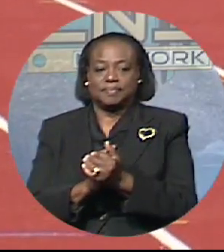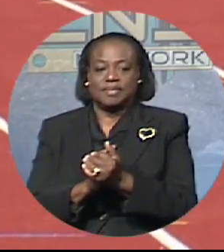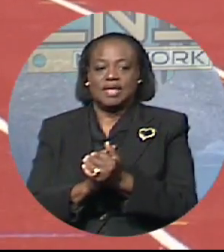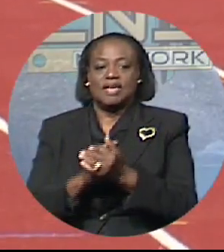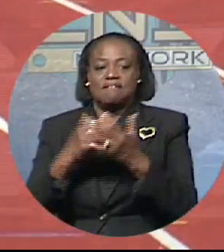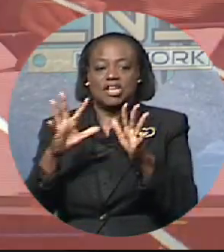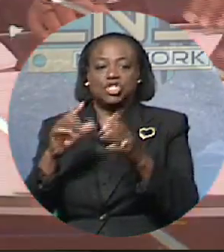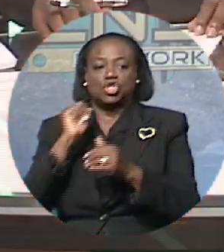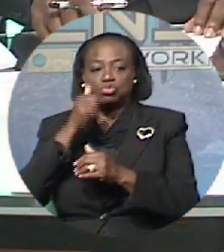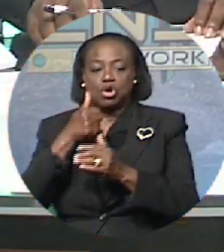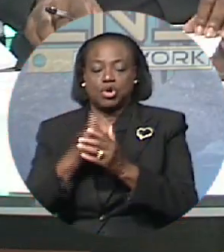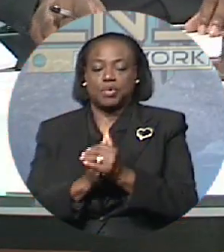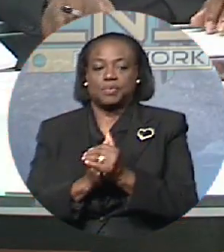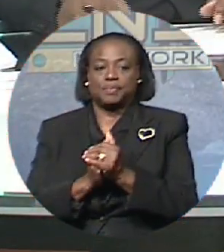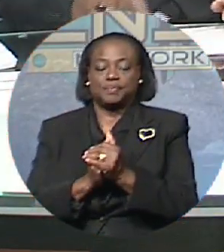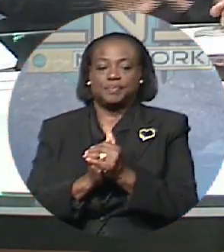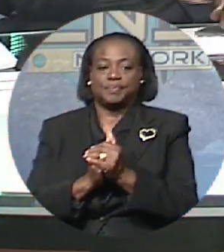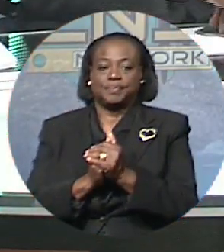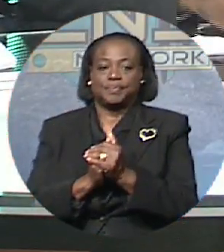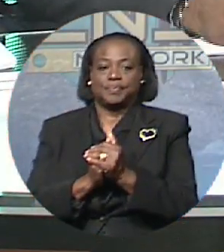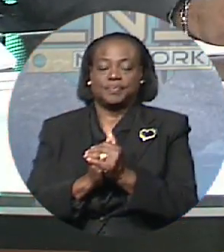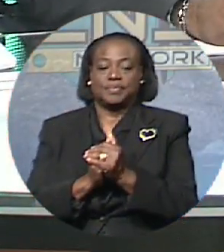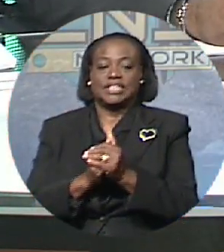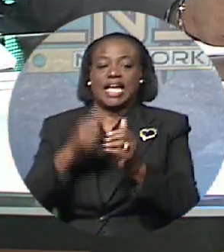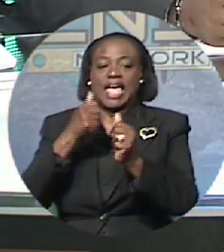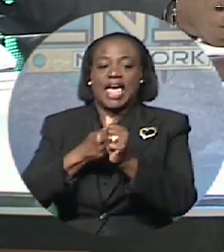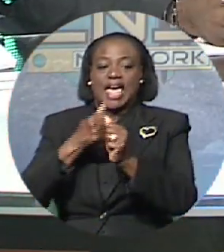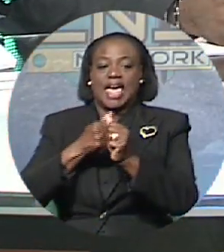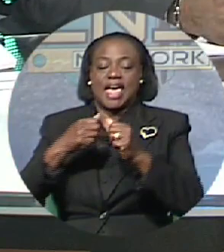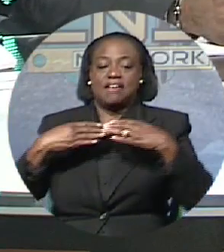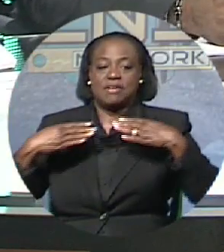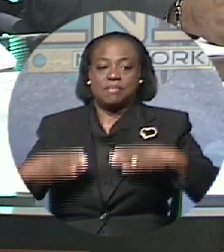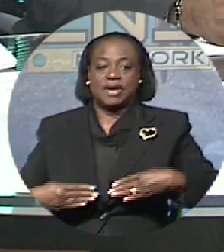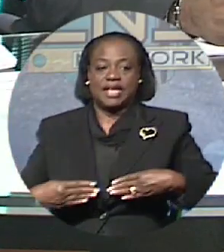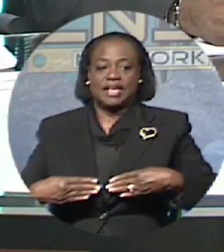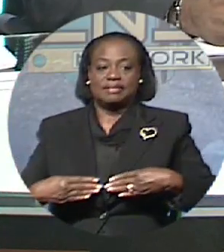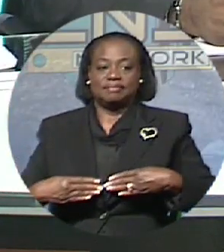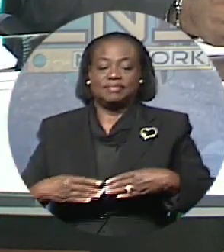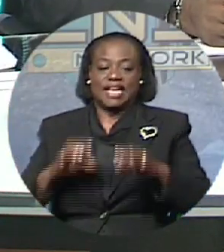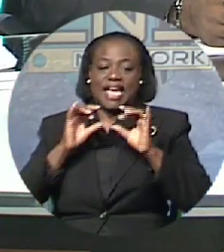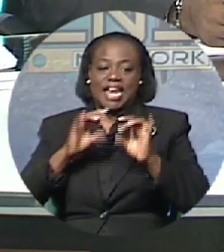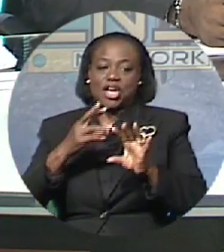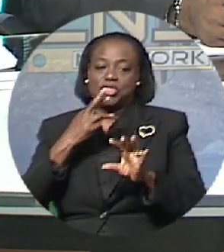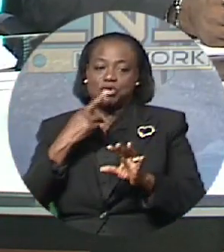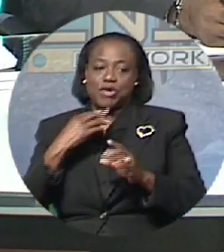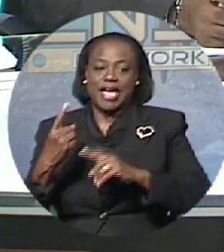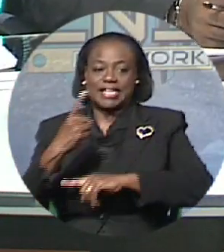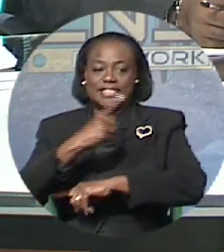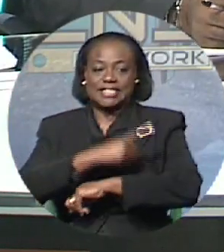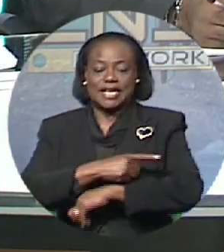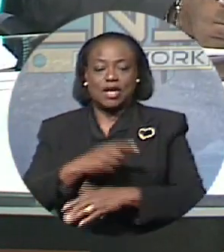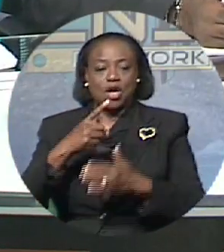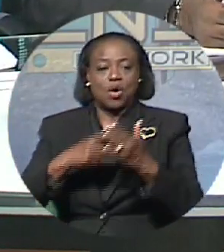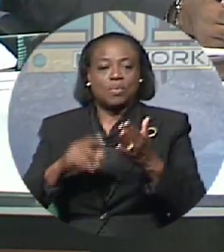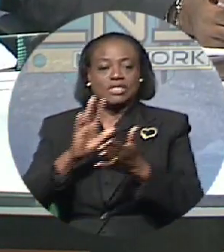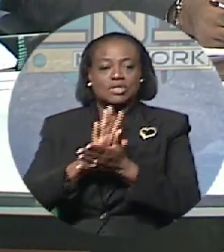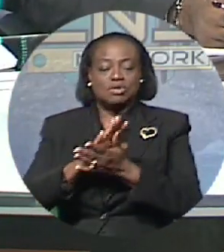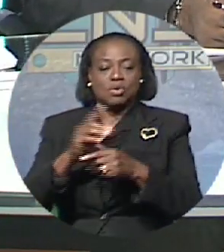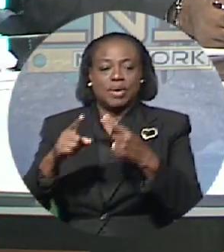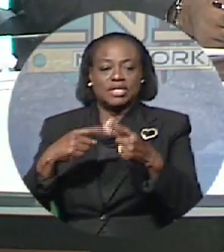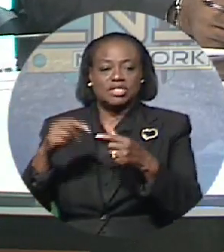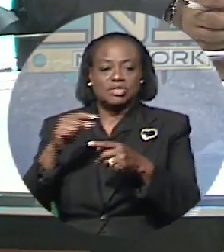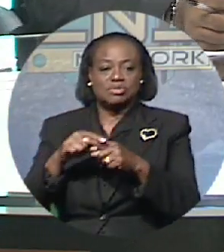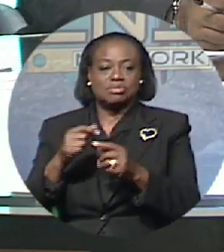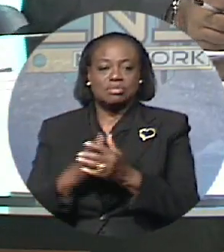tomorrow. So guys, of course, everybody hating on the red today, it seems like. Yeah. What school you went to, Kishla? You